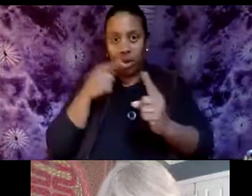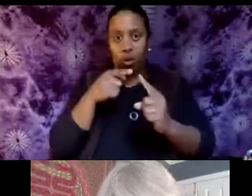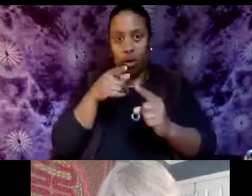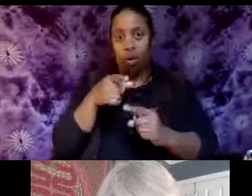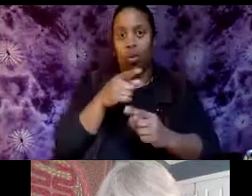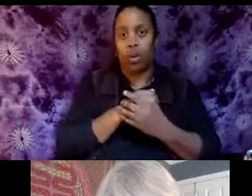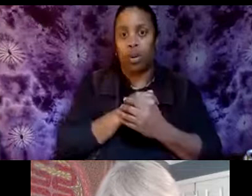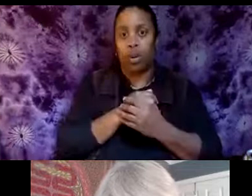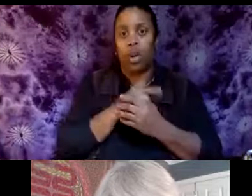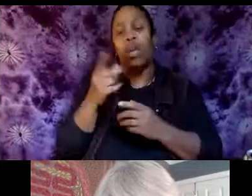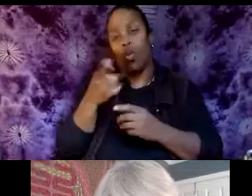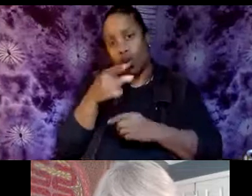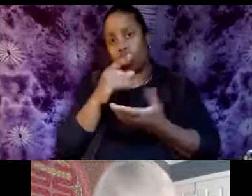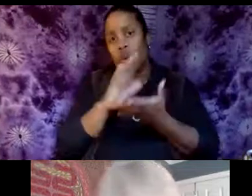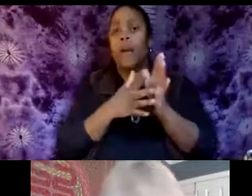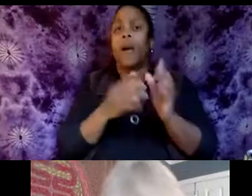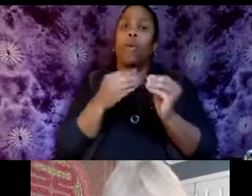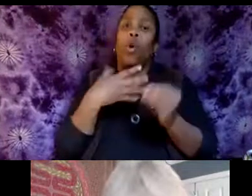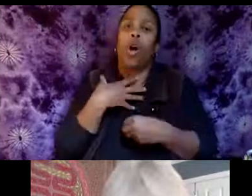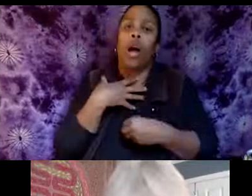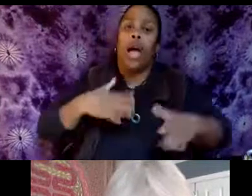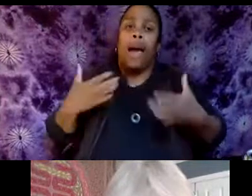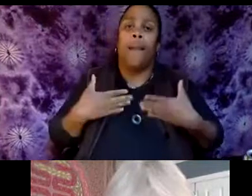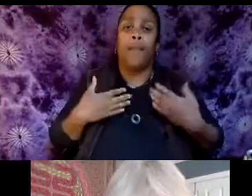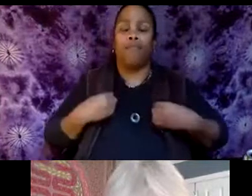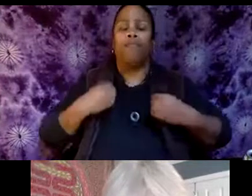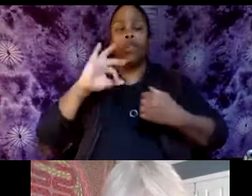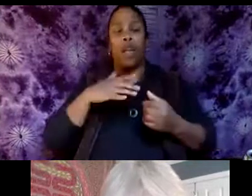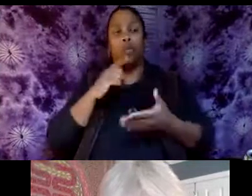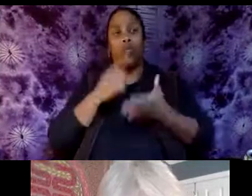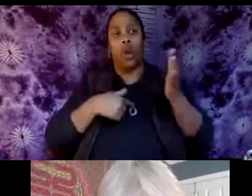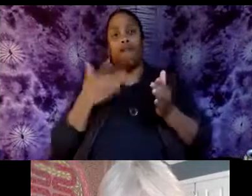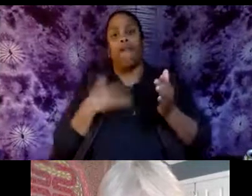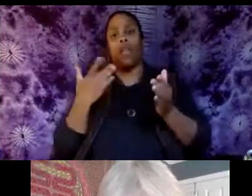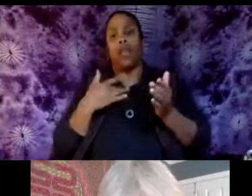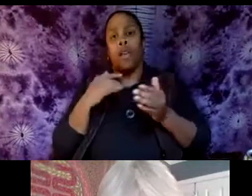what I'm feeling. And that's what I got. Hopefully that helps.